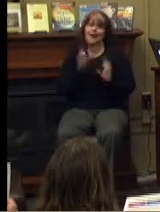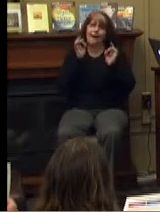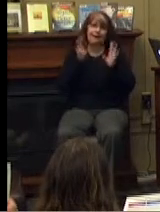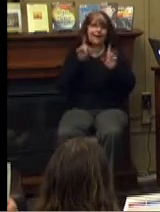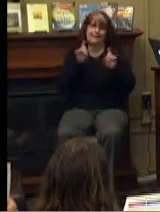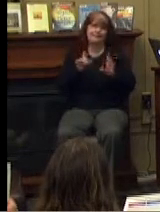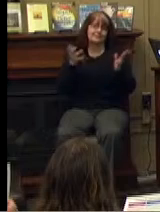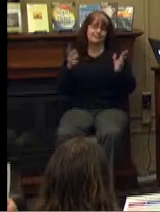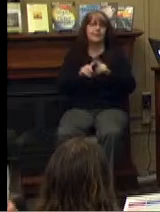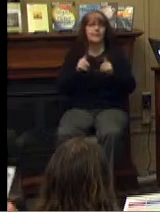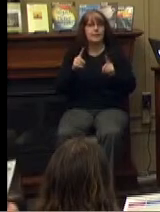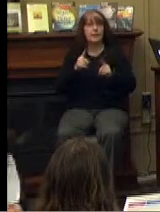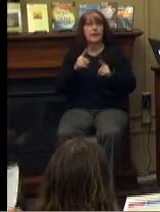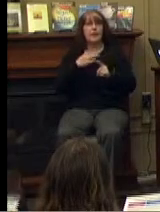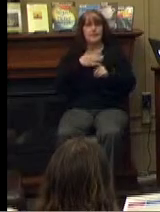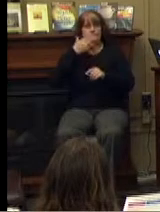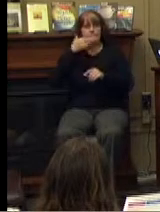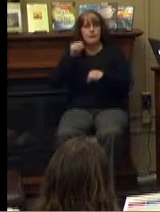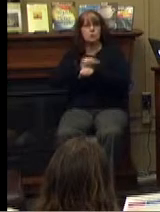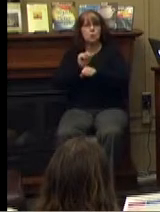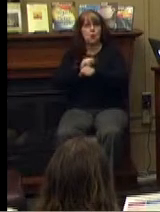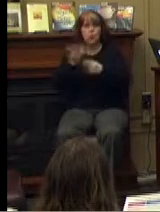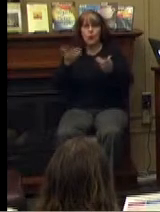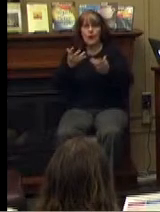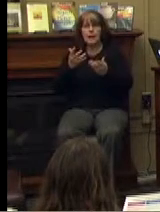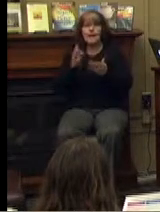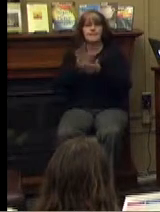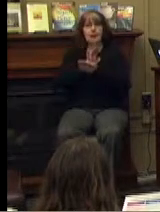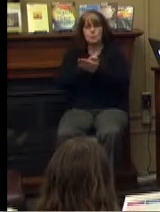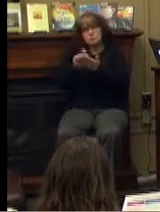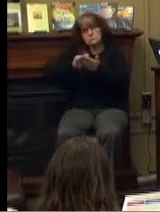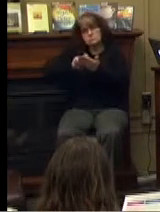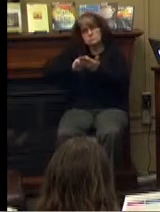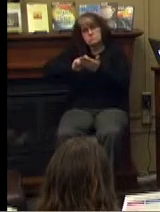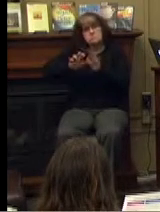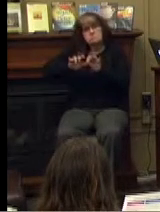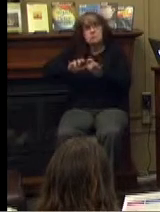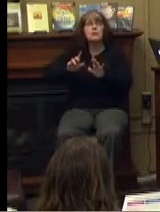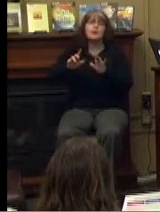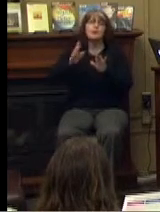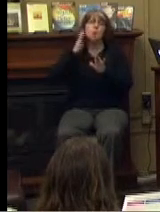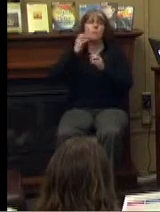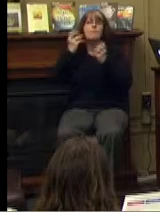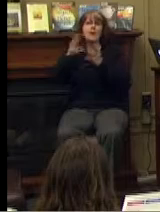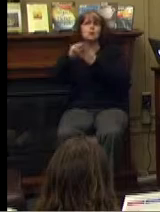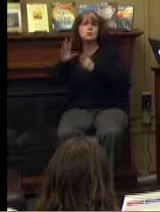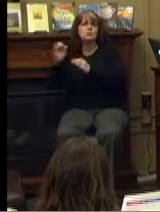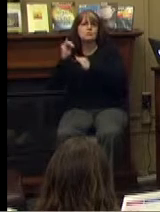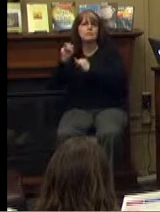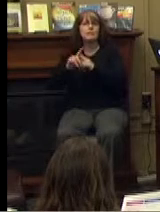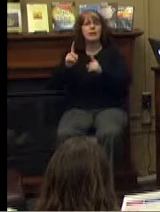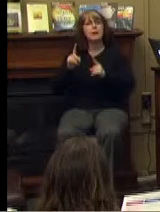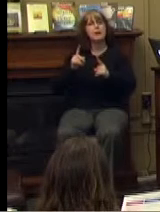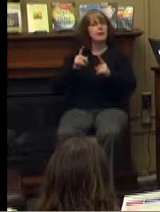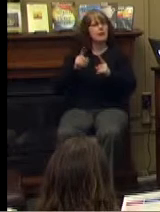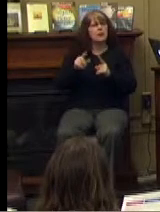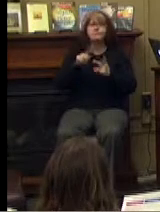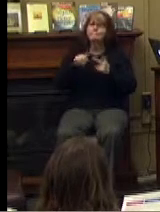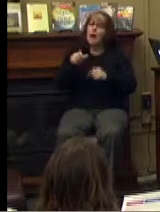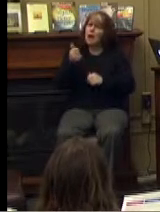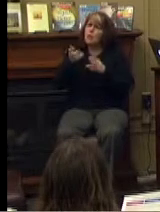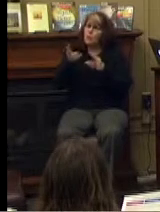do my best work on paper, writing papers, and I know many students are the same way. But are there other ways that you can assess